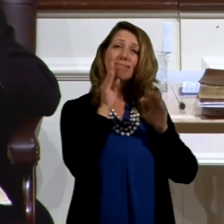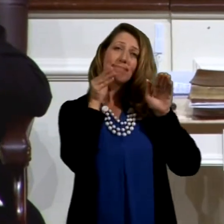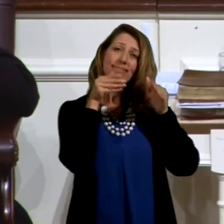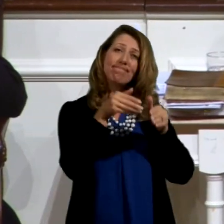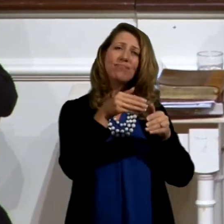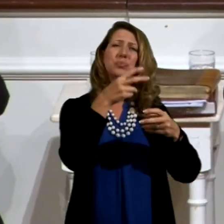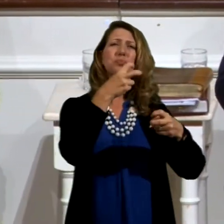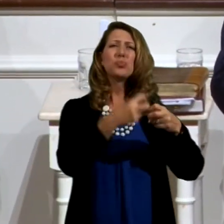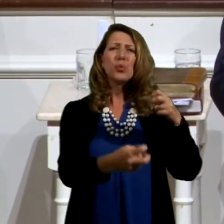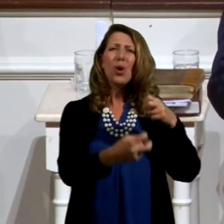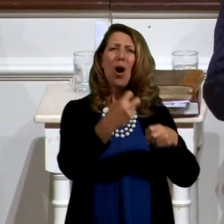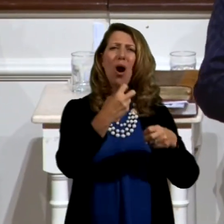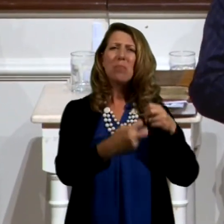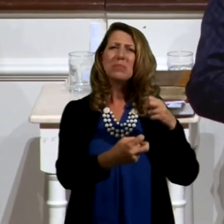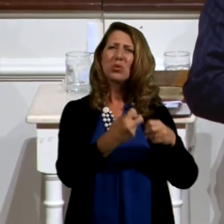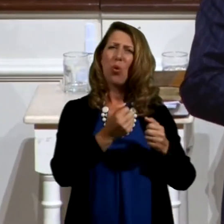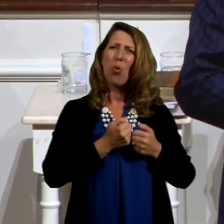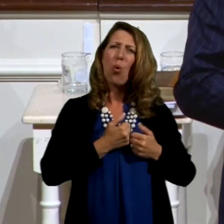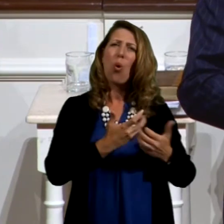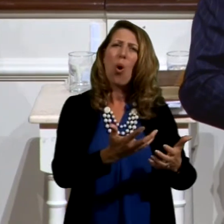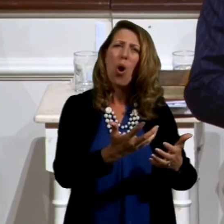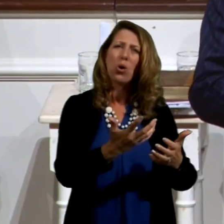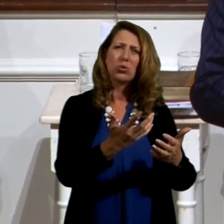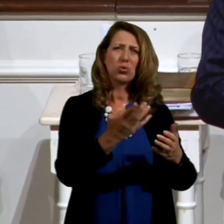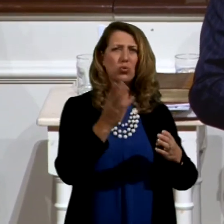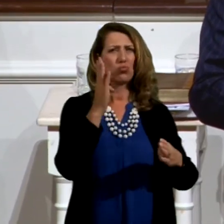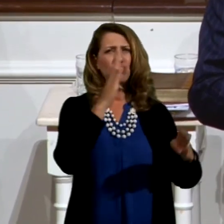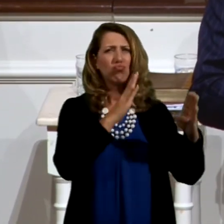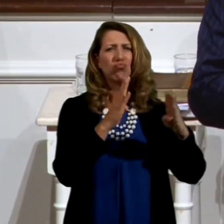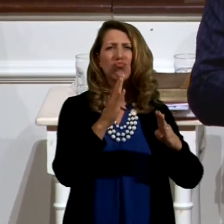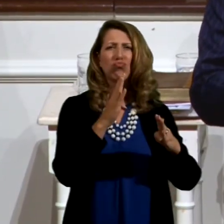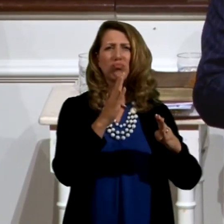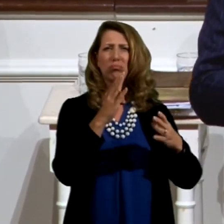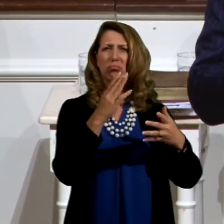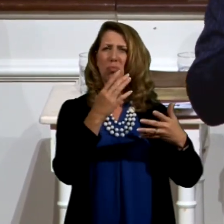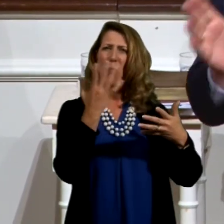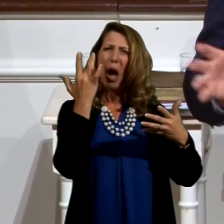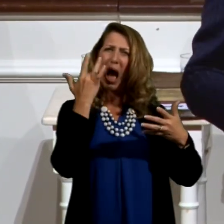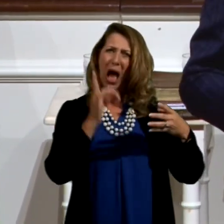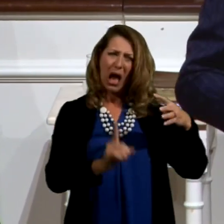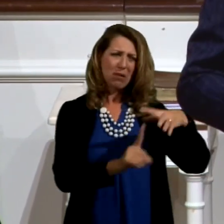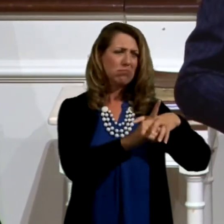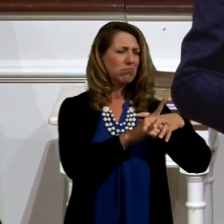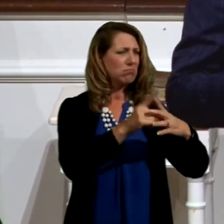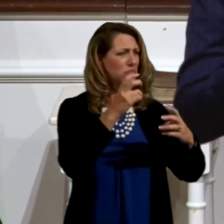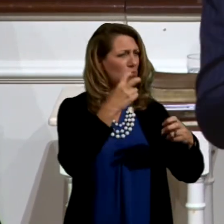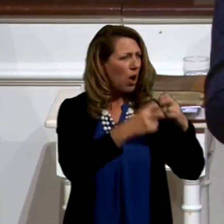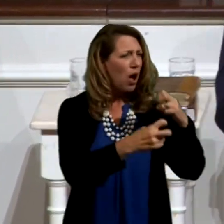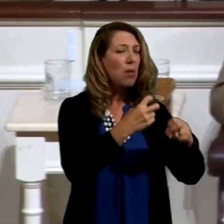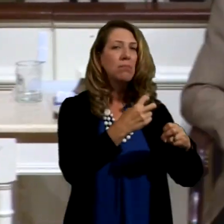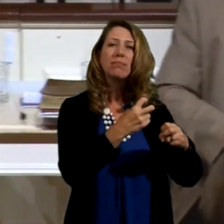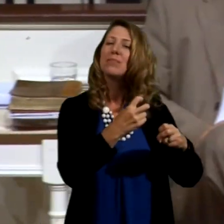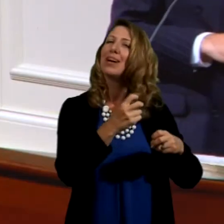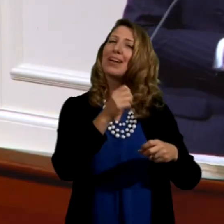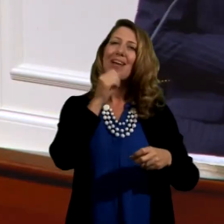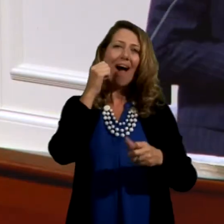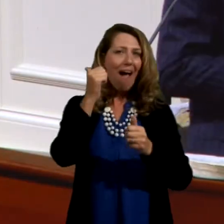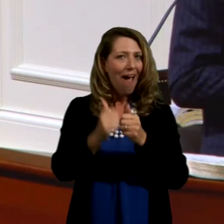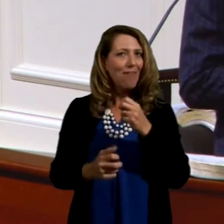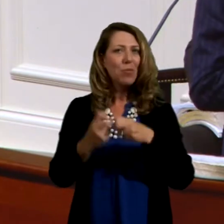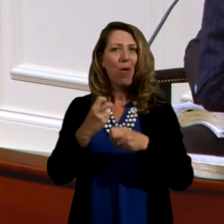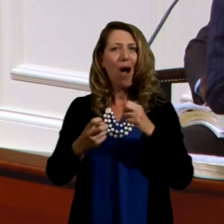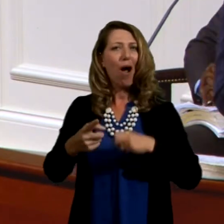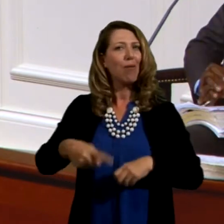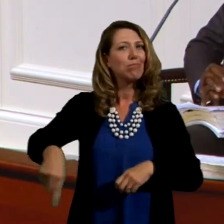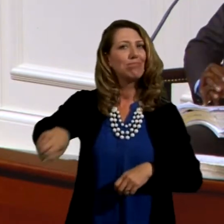that bring us into a storm. And what are the reasons people go into storms? Now every storm that you and I